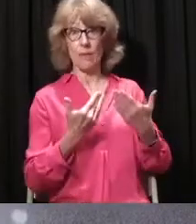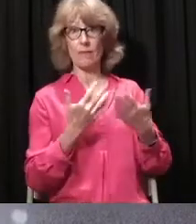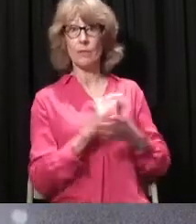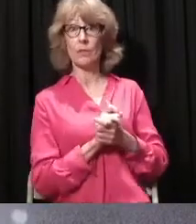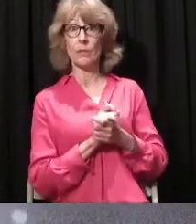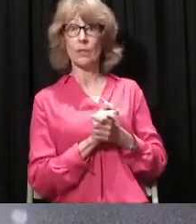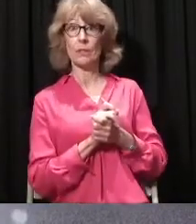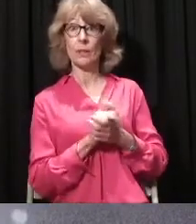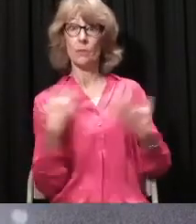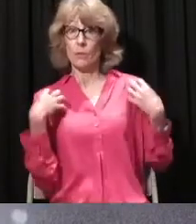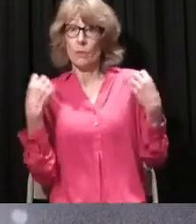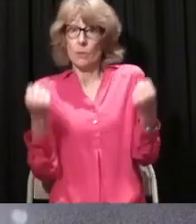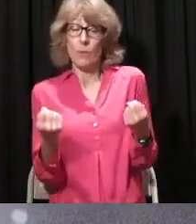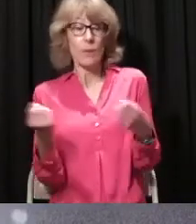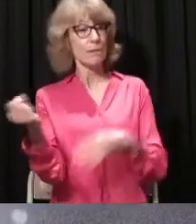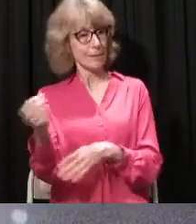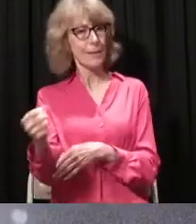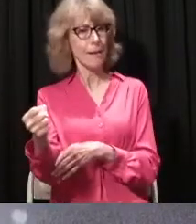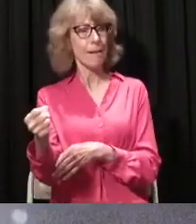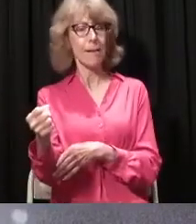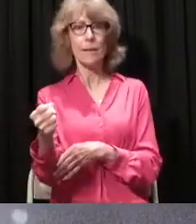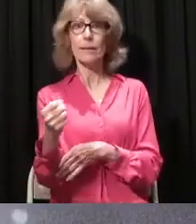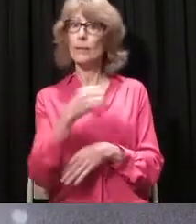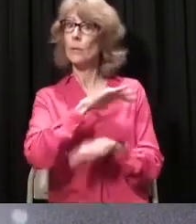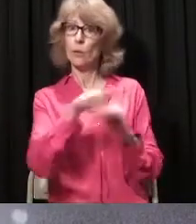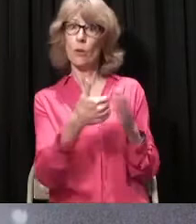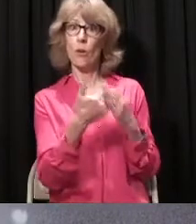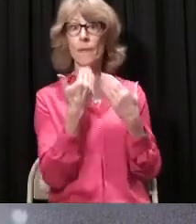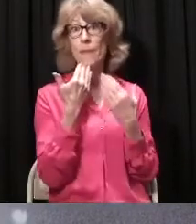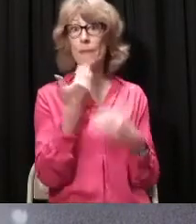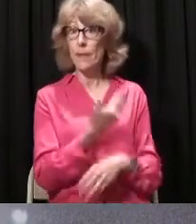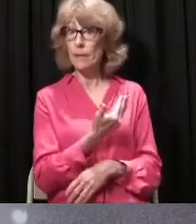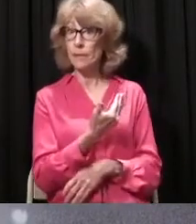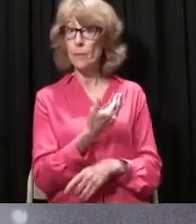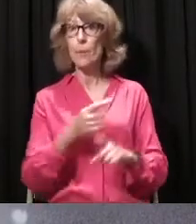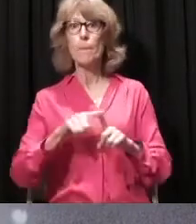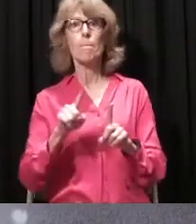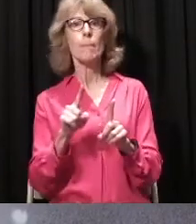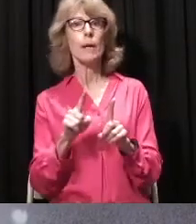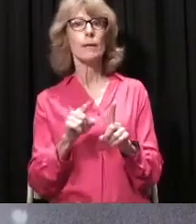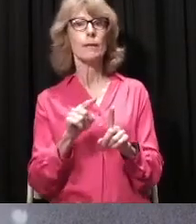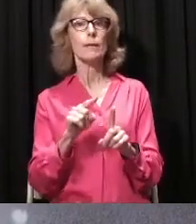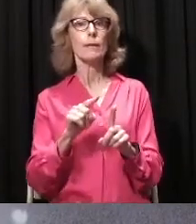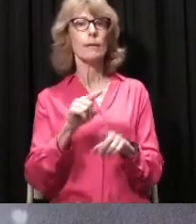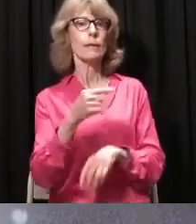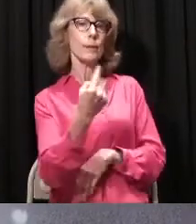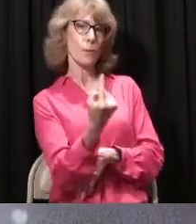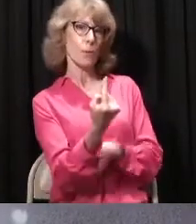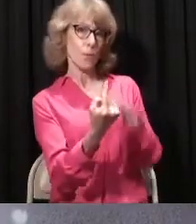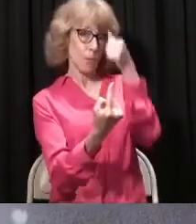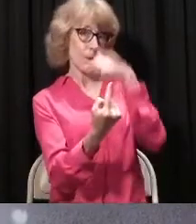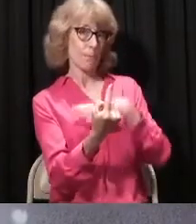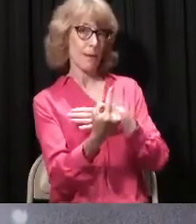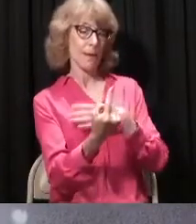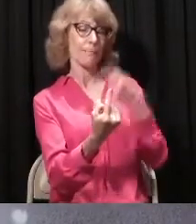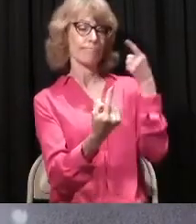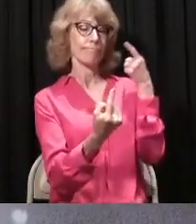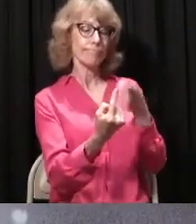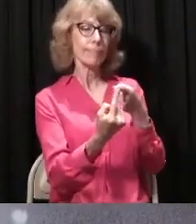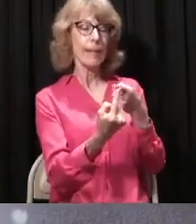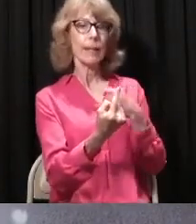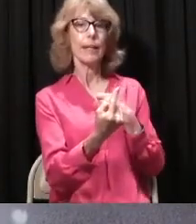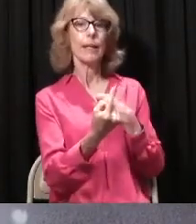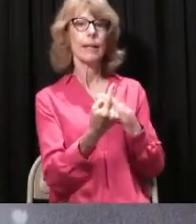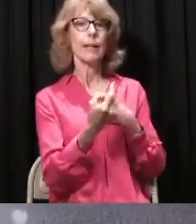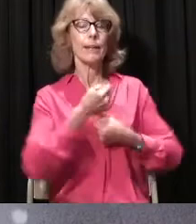Of course you're going to be grateful. So what was it about this guy? It wasn't that he was grateful, it's that he